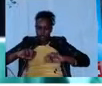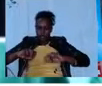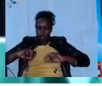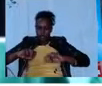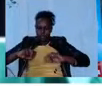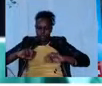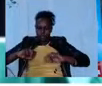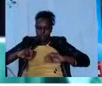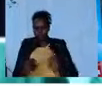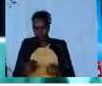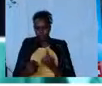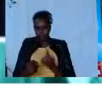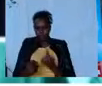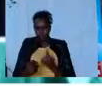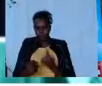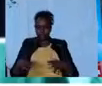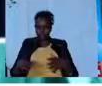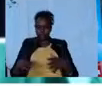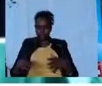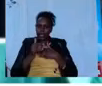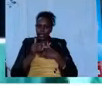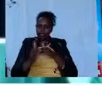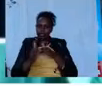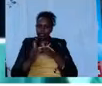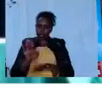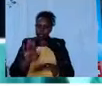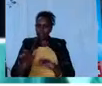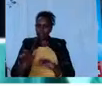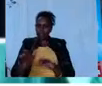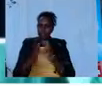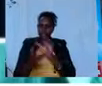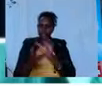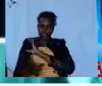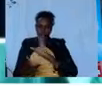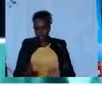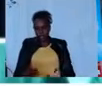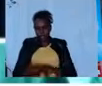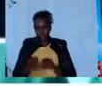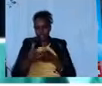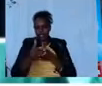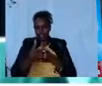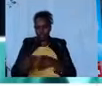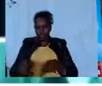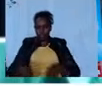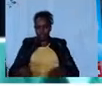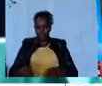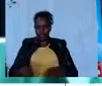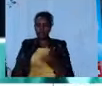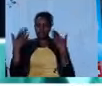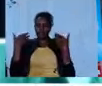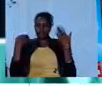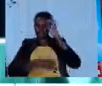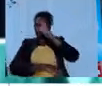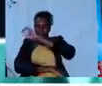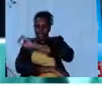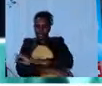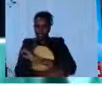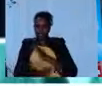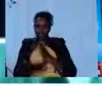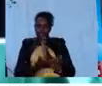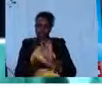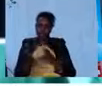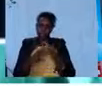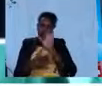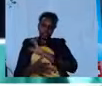kingdom and seeing you in everyone. Guide us in the footsteps of your Son and lead us on the path of your everlasting day. Through Jesus